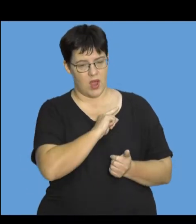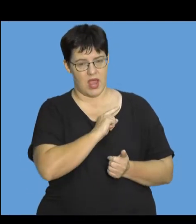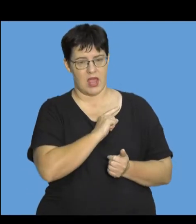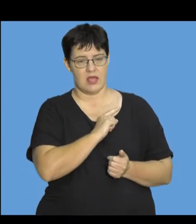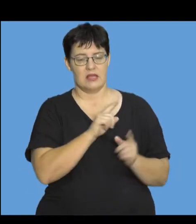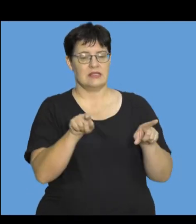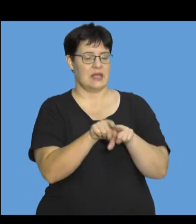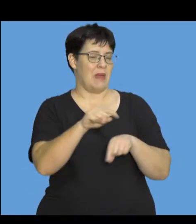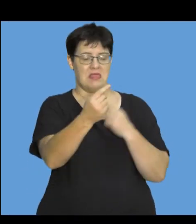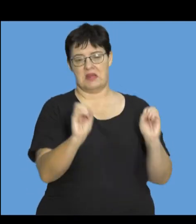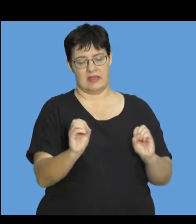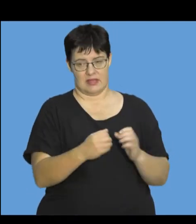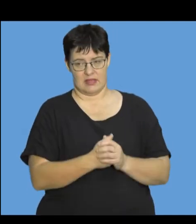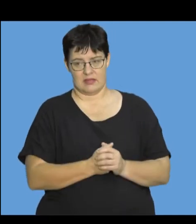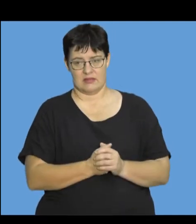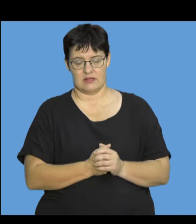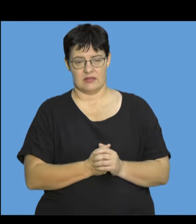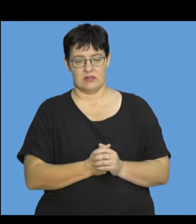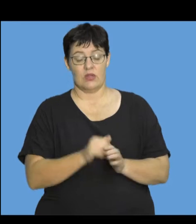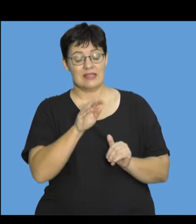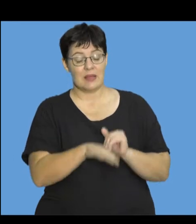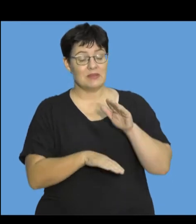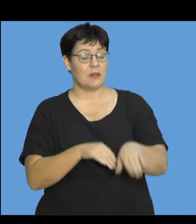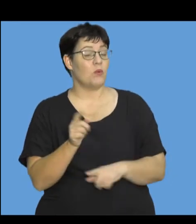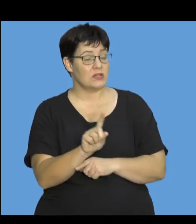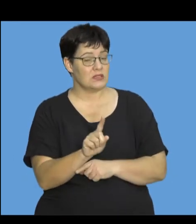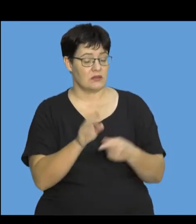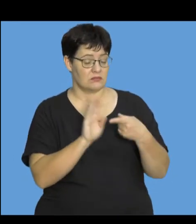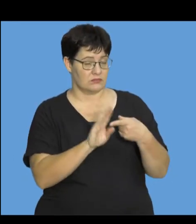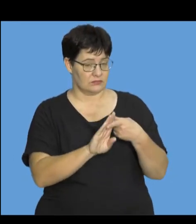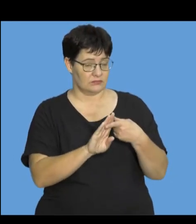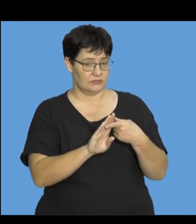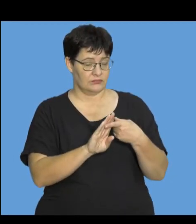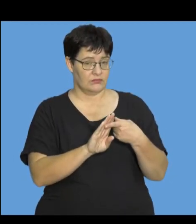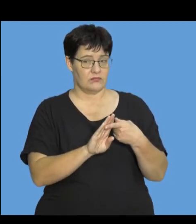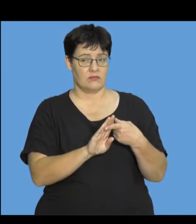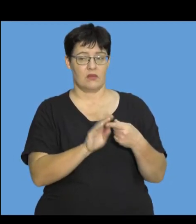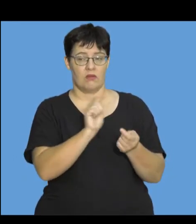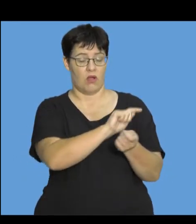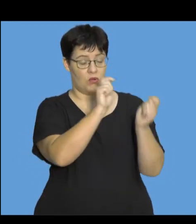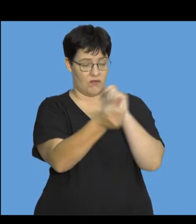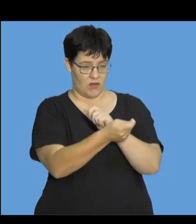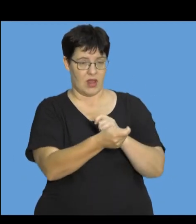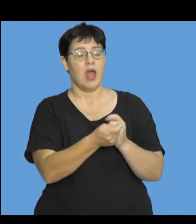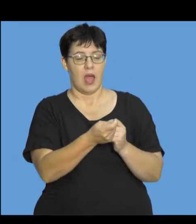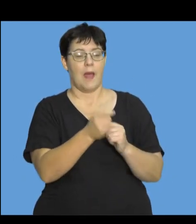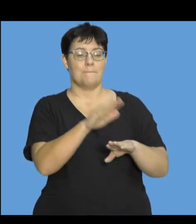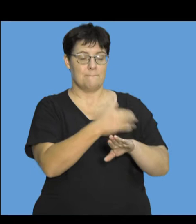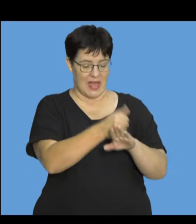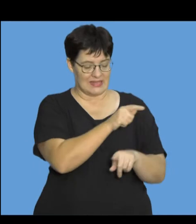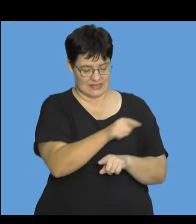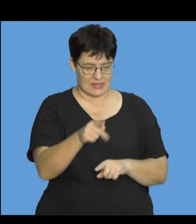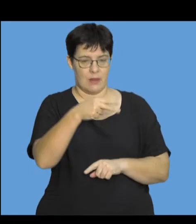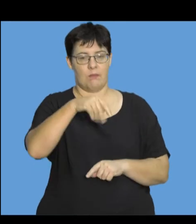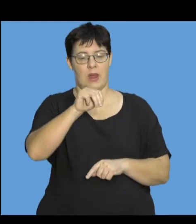it doesn't have a like term, right? So the two main steps here is, 1, convert the terms, your bases rather, to be